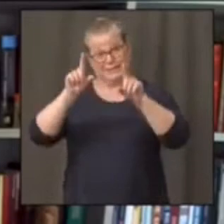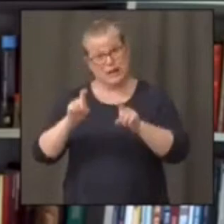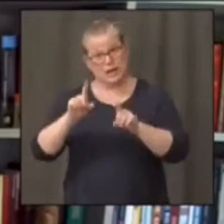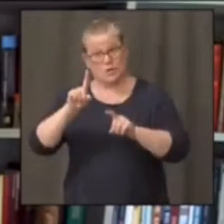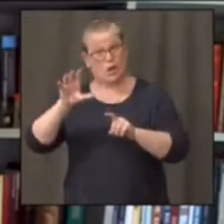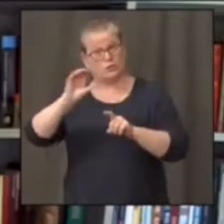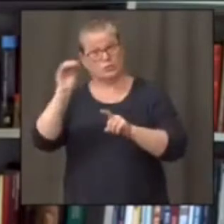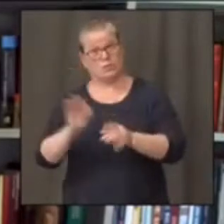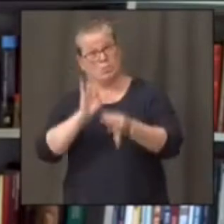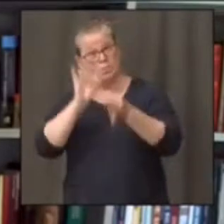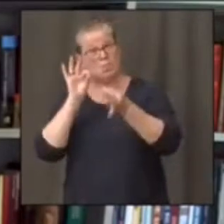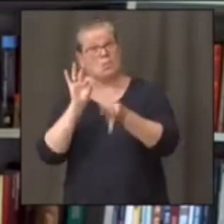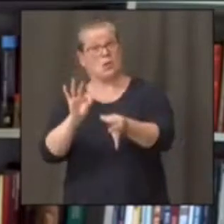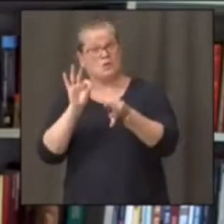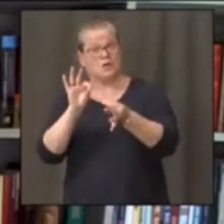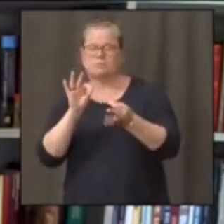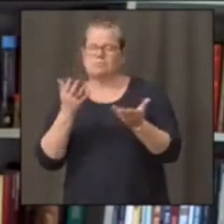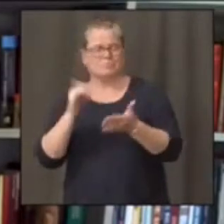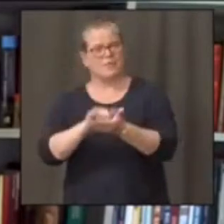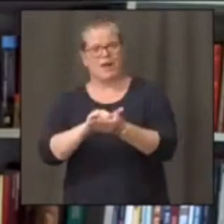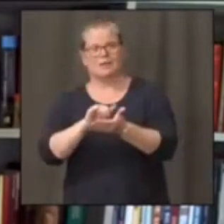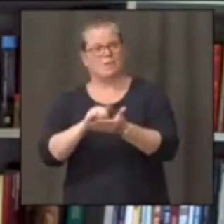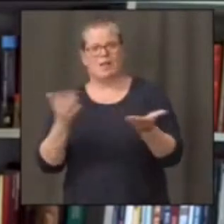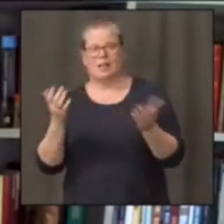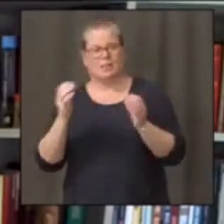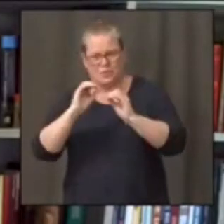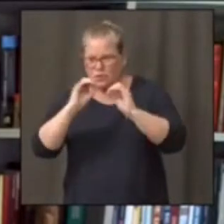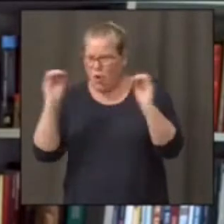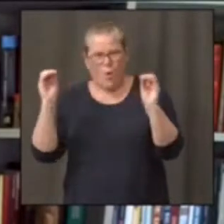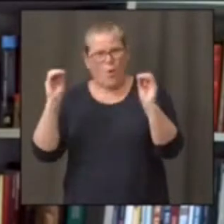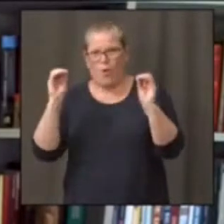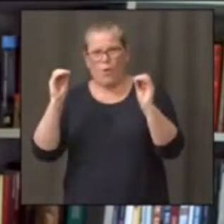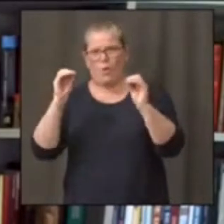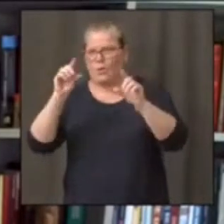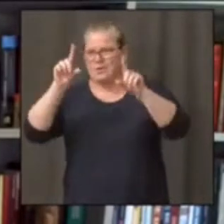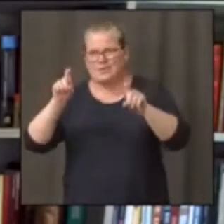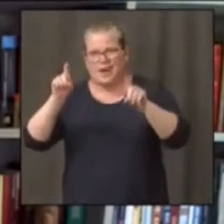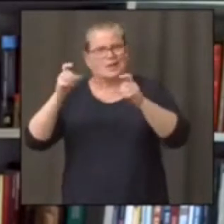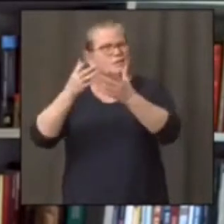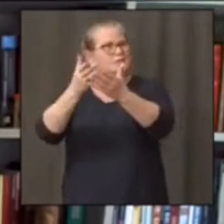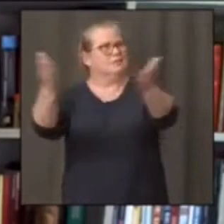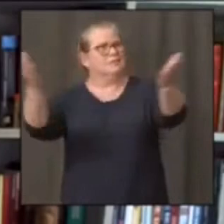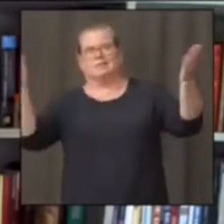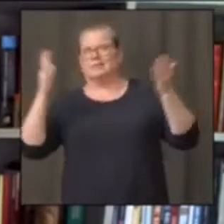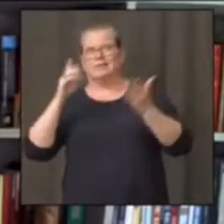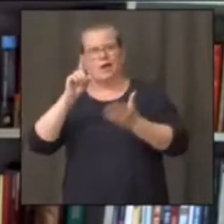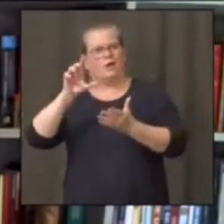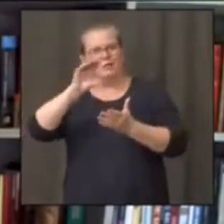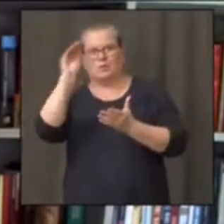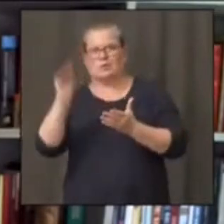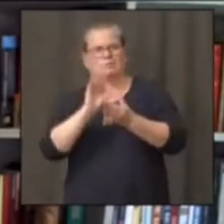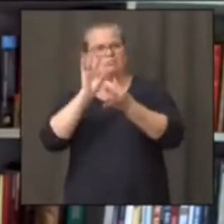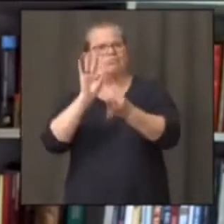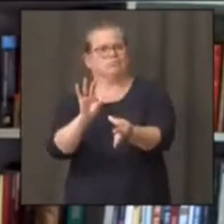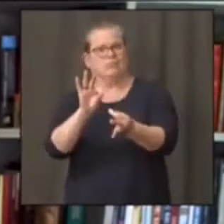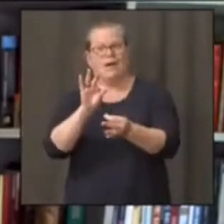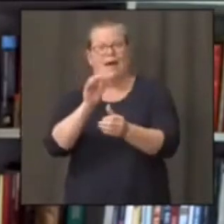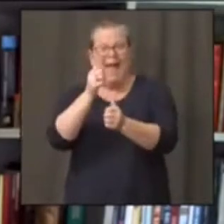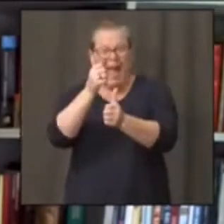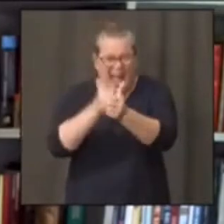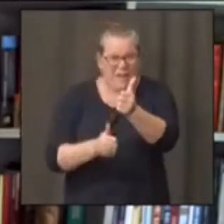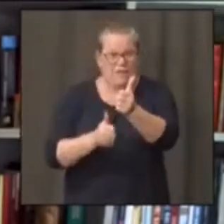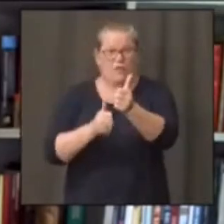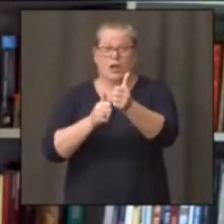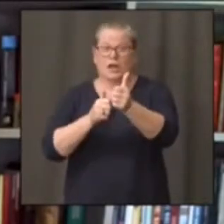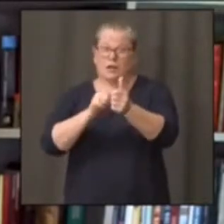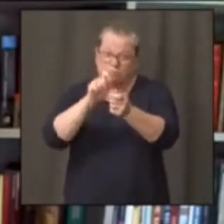There's not a test which is 100% sensitive, which means that it's going to pick up every true infection